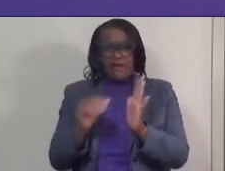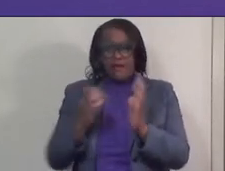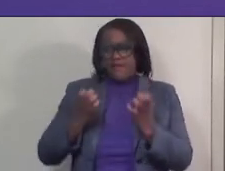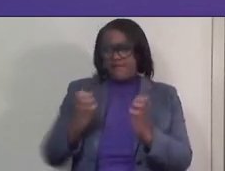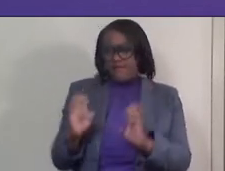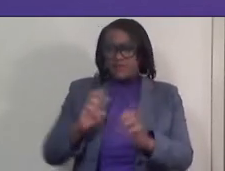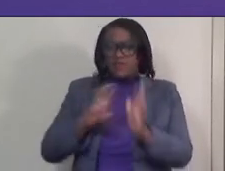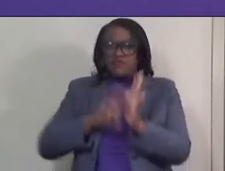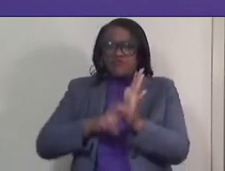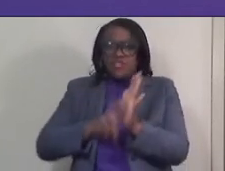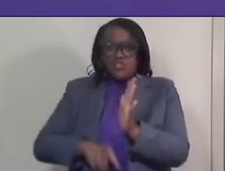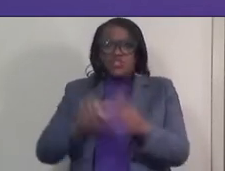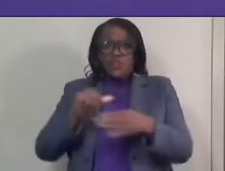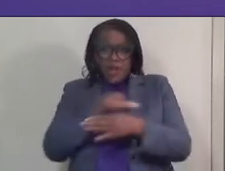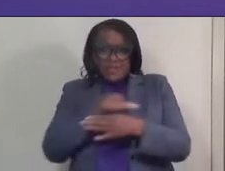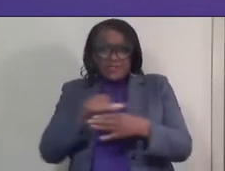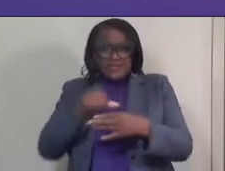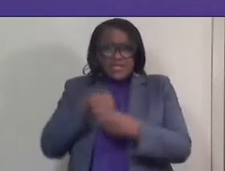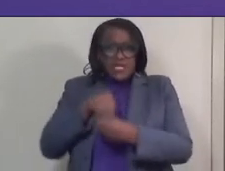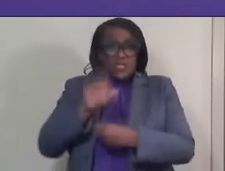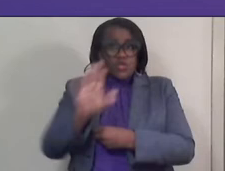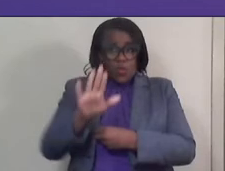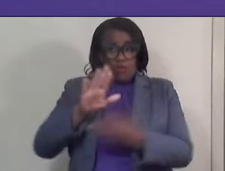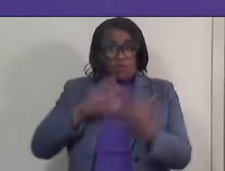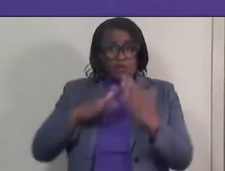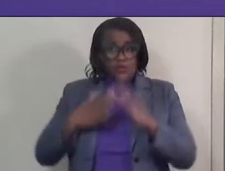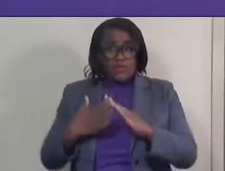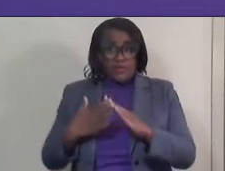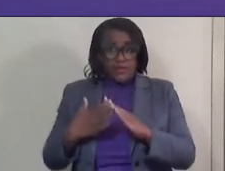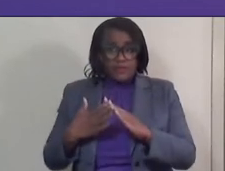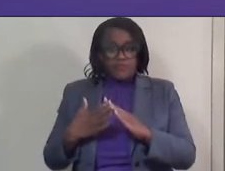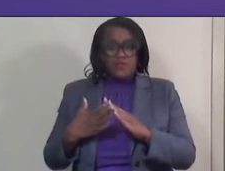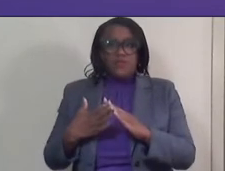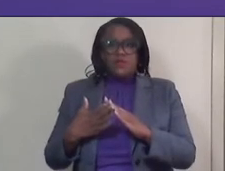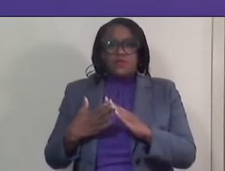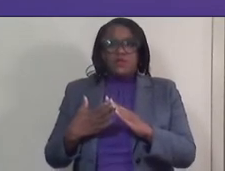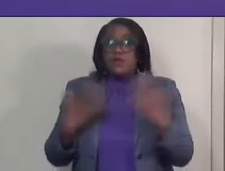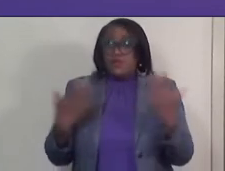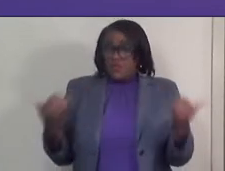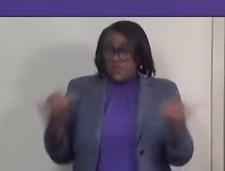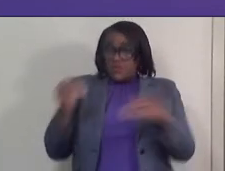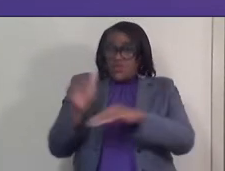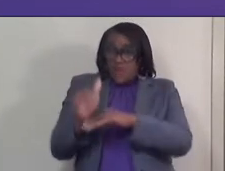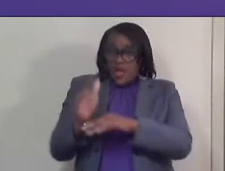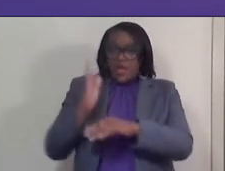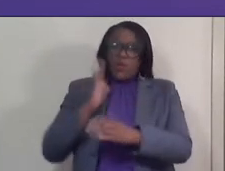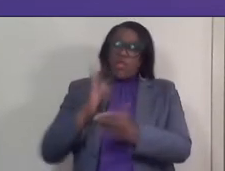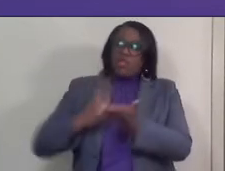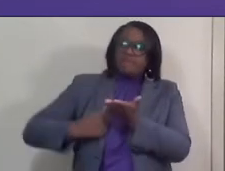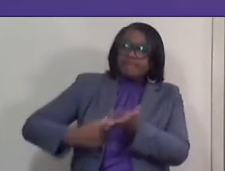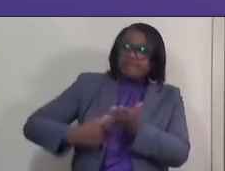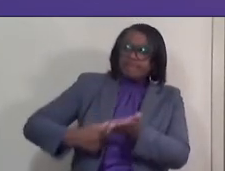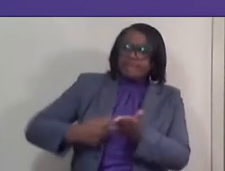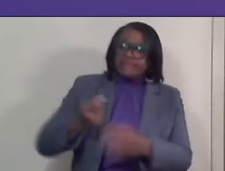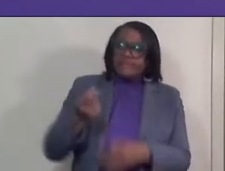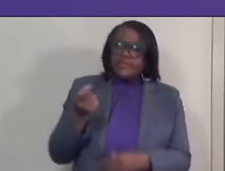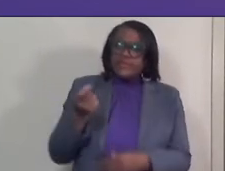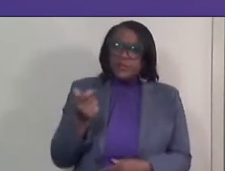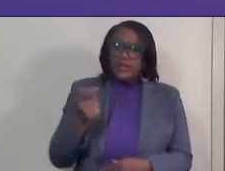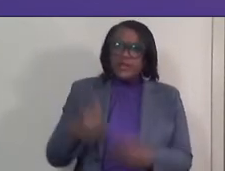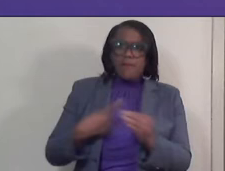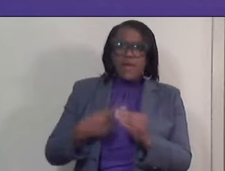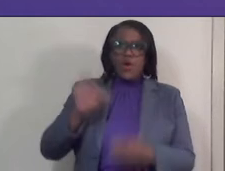research practices within your own community. And tonight we're going to talk a little bit about how the